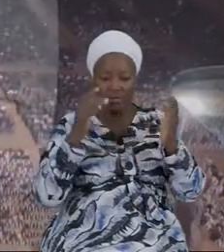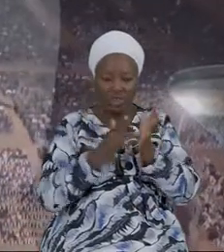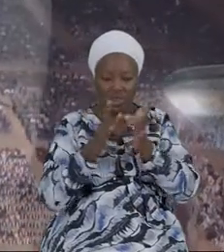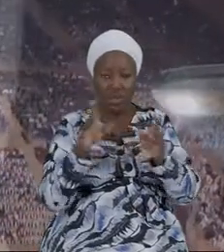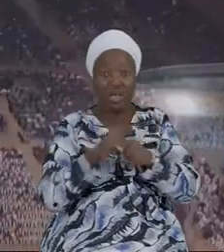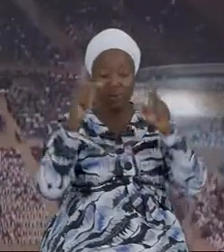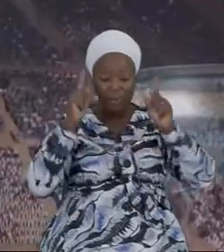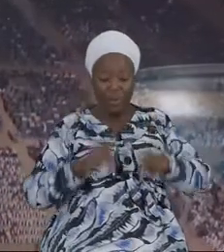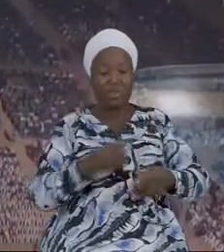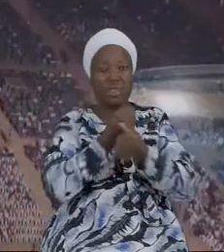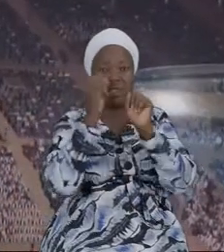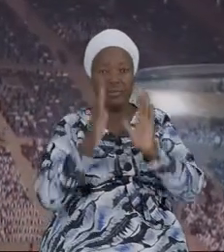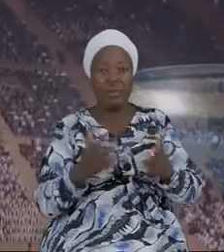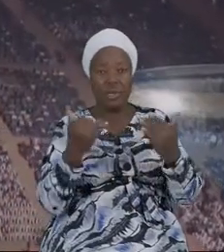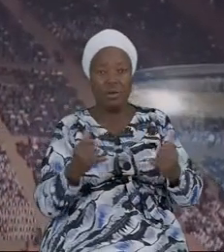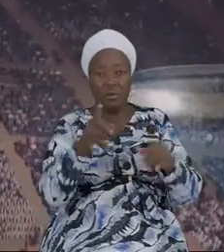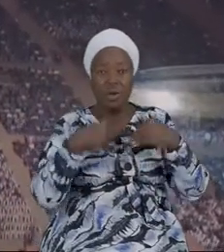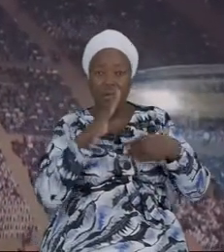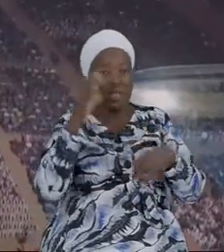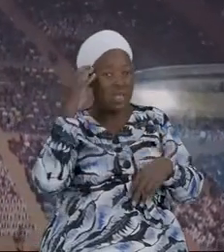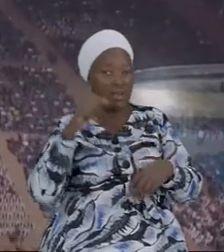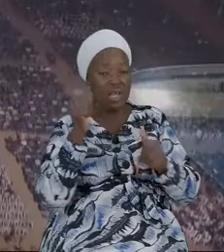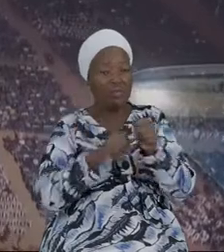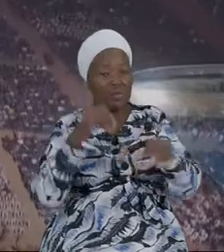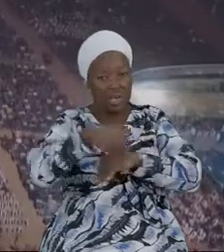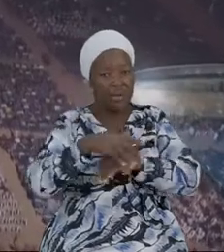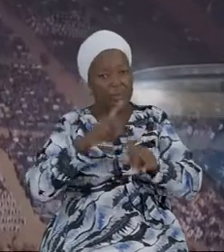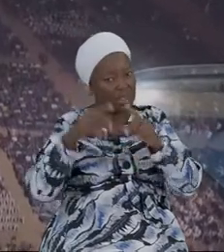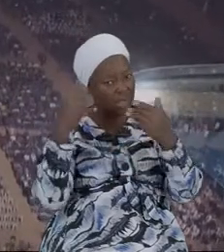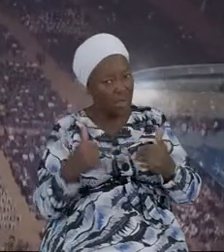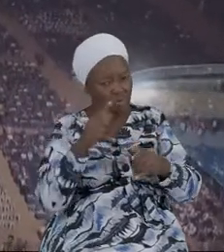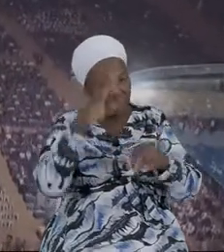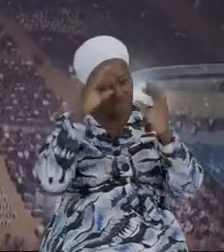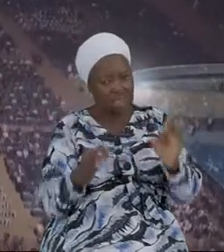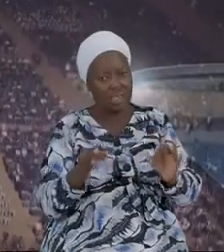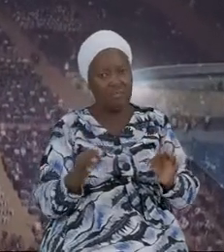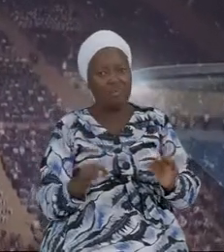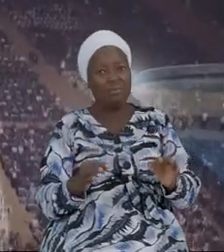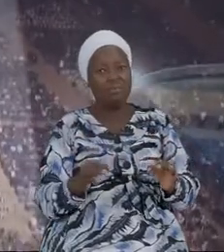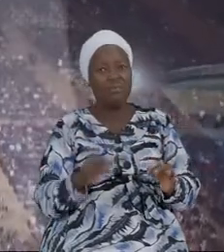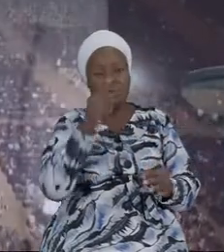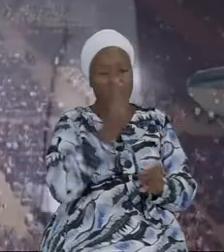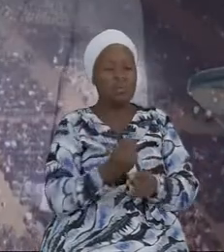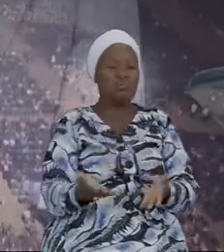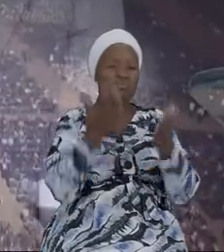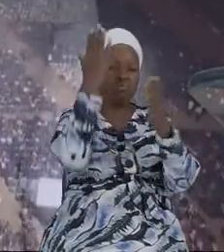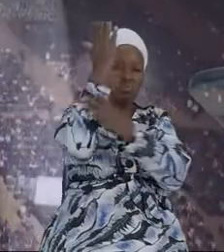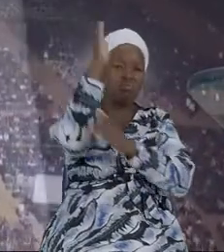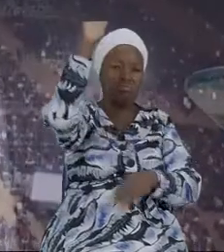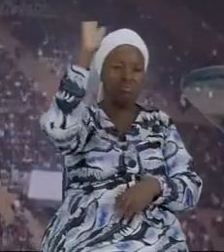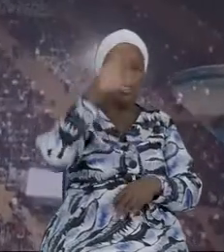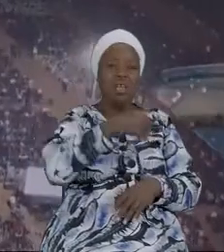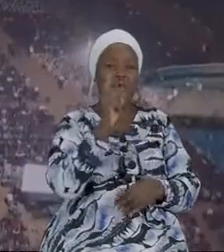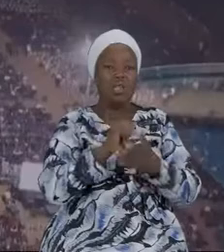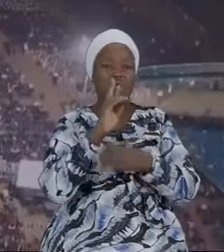your personal Savior now, you've been hearing every night, but now you're making up your mind, raise up your hand where you